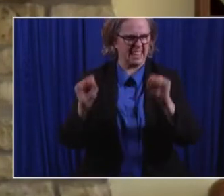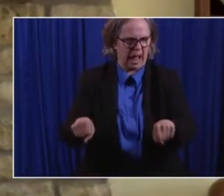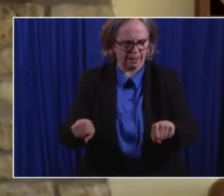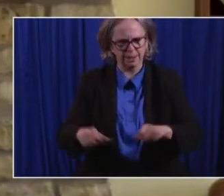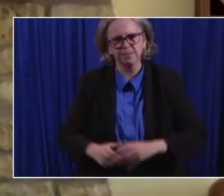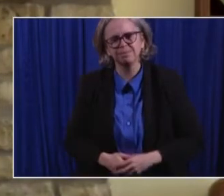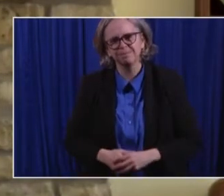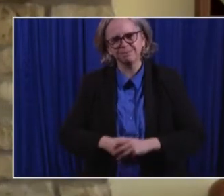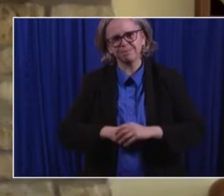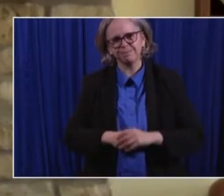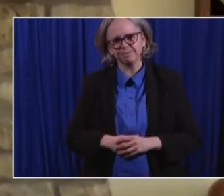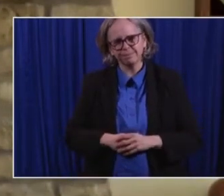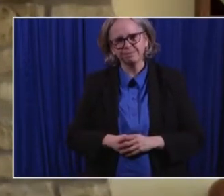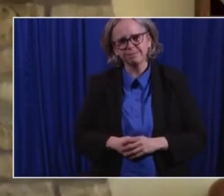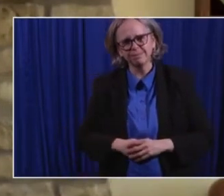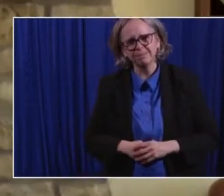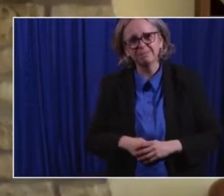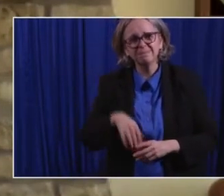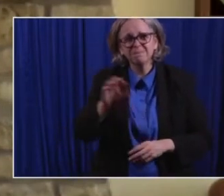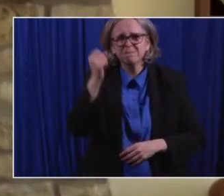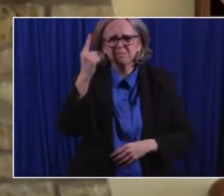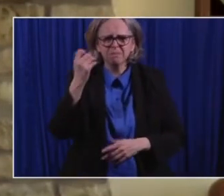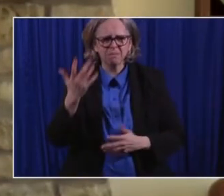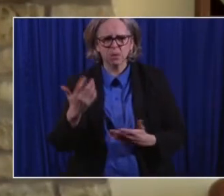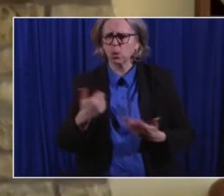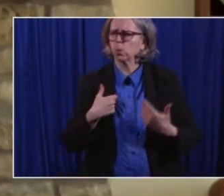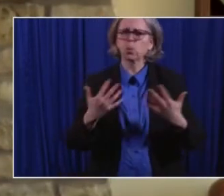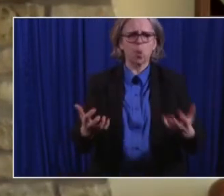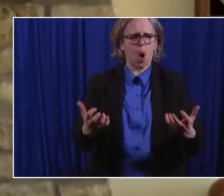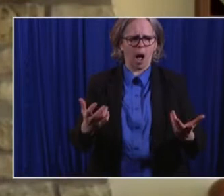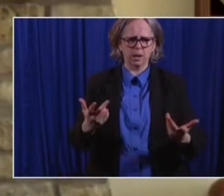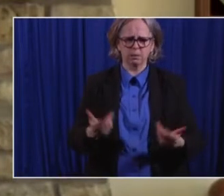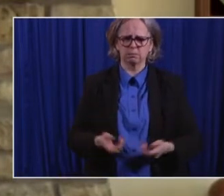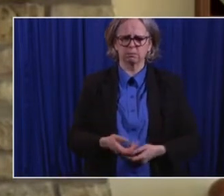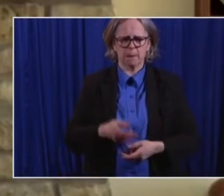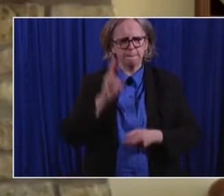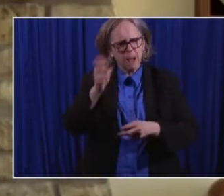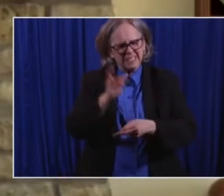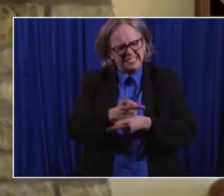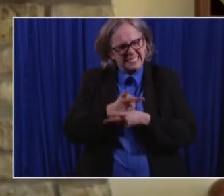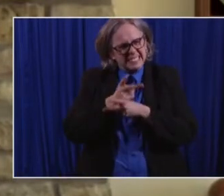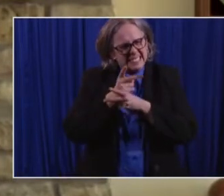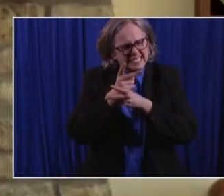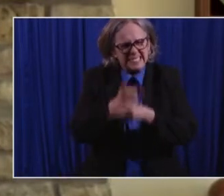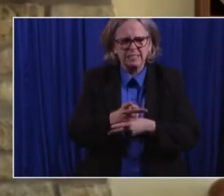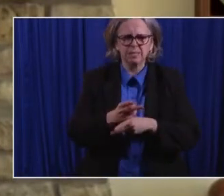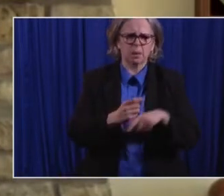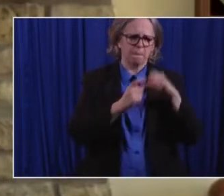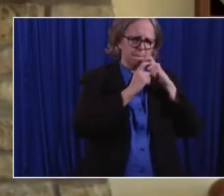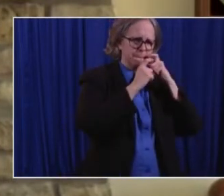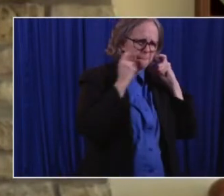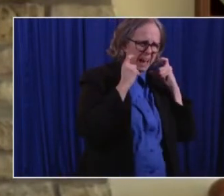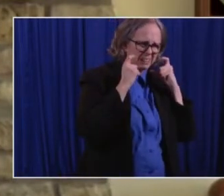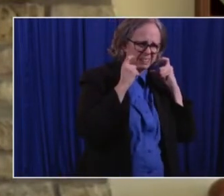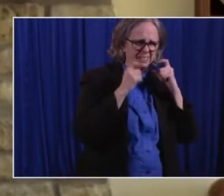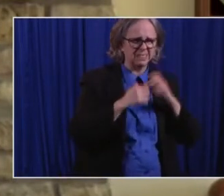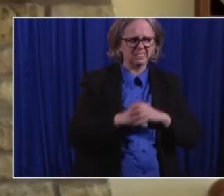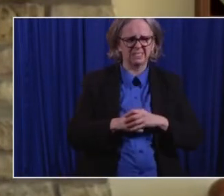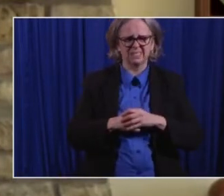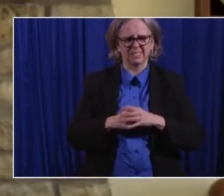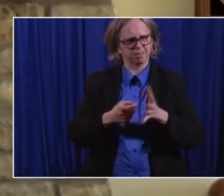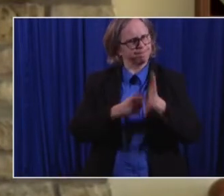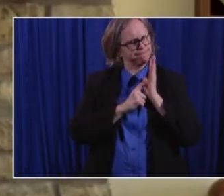Fundamental precautions must continue to be taken, include mandatory mask wearing for employees and customers, allowing a